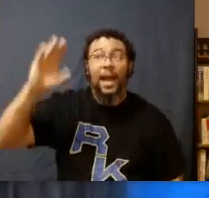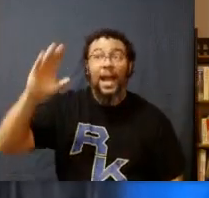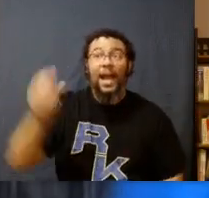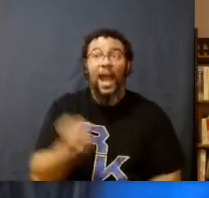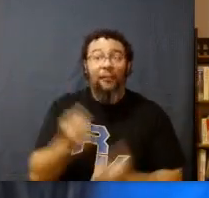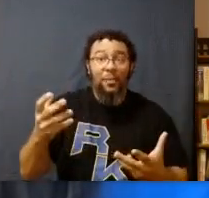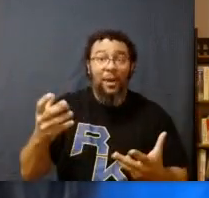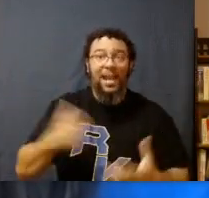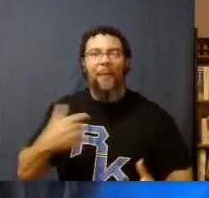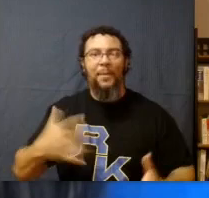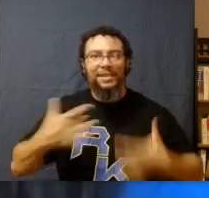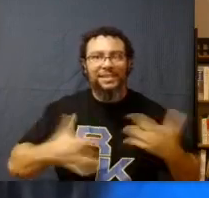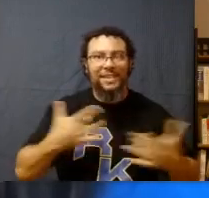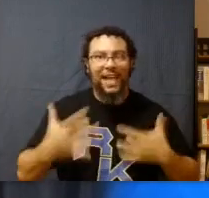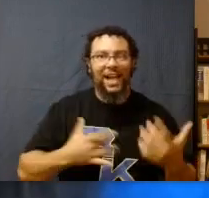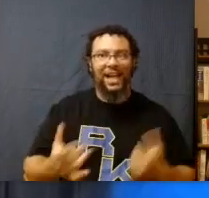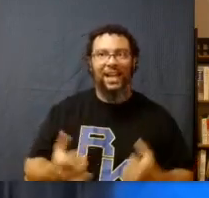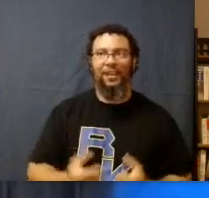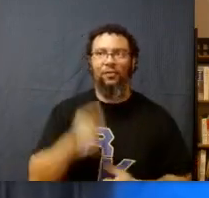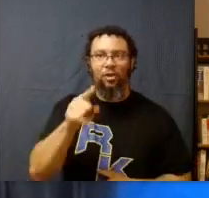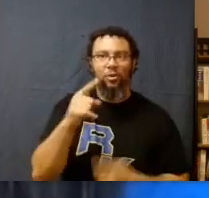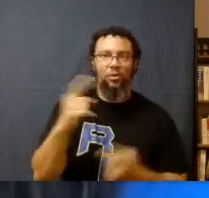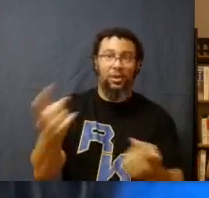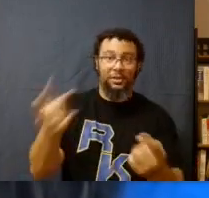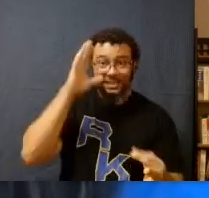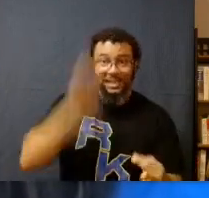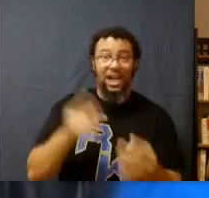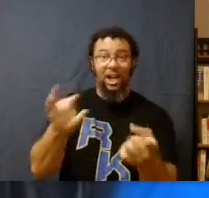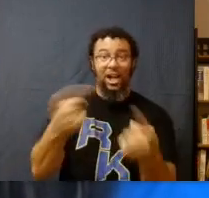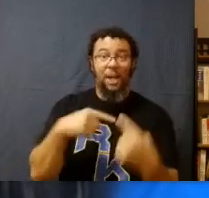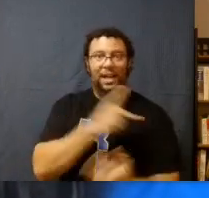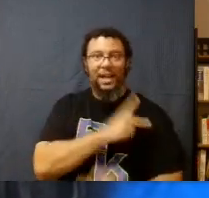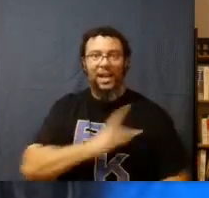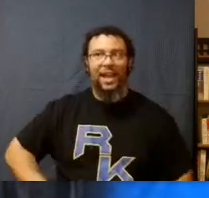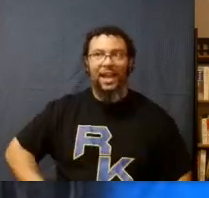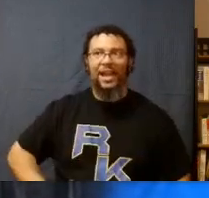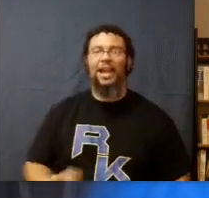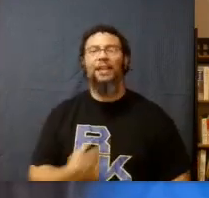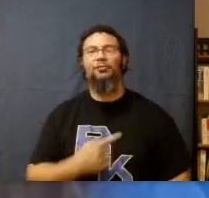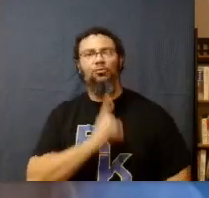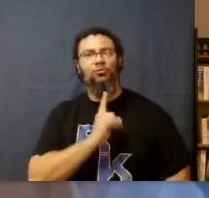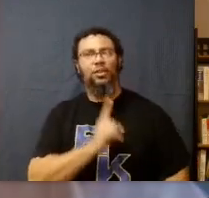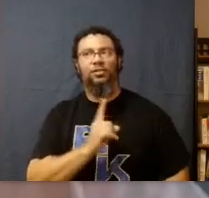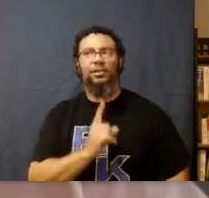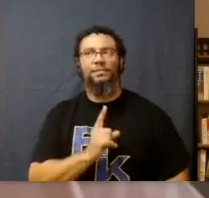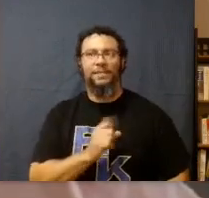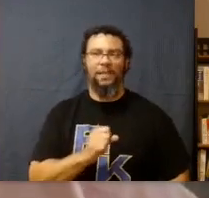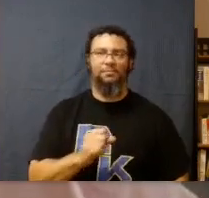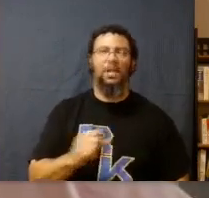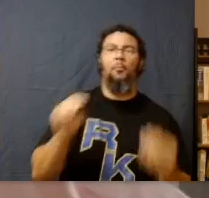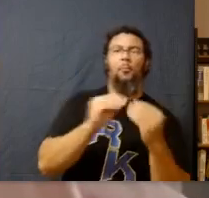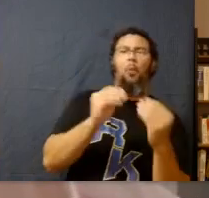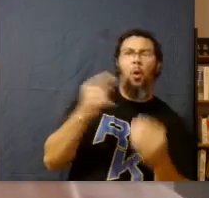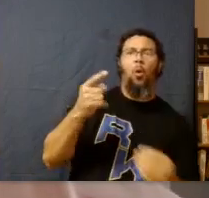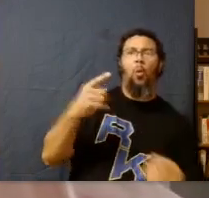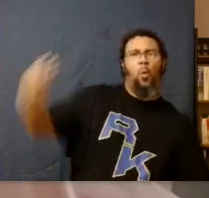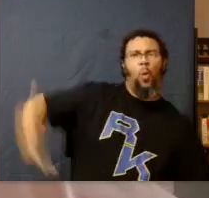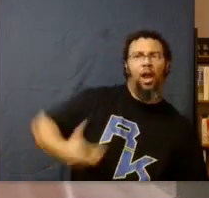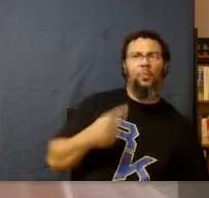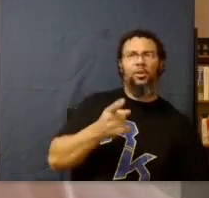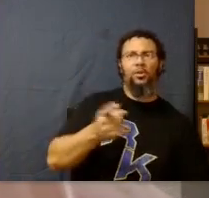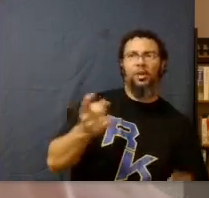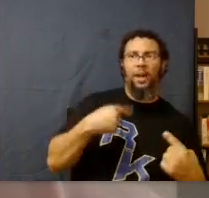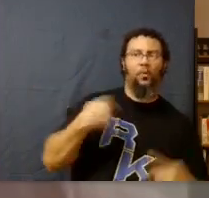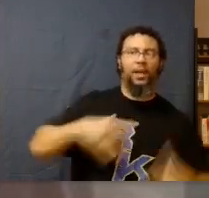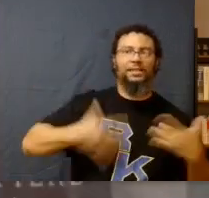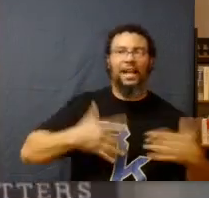to say how excited I am that you guys chose to come to King, and I'm really thrilled. Welcome you guys to King. We're excited to have you this